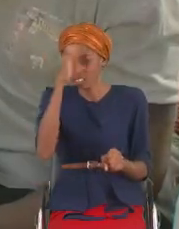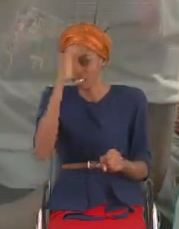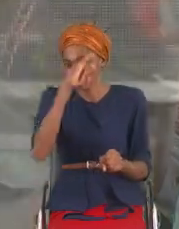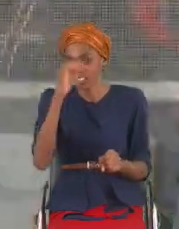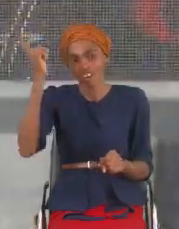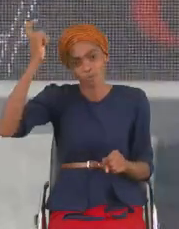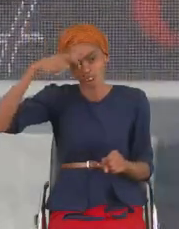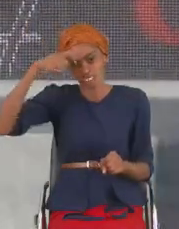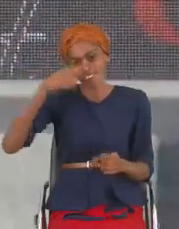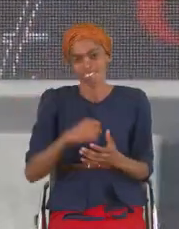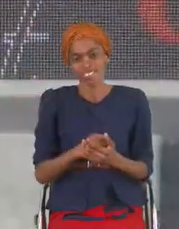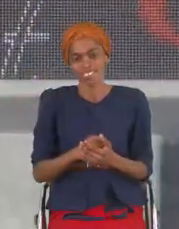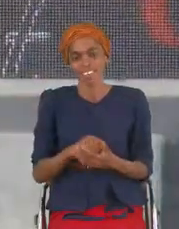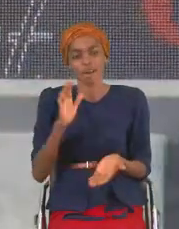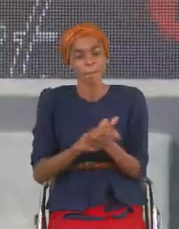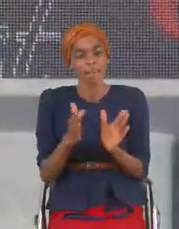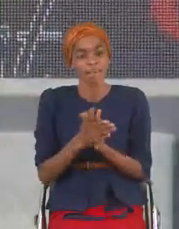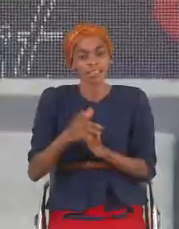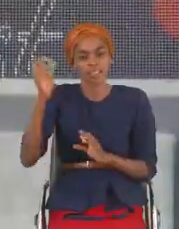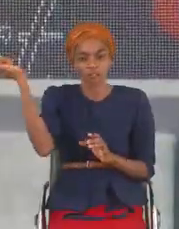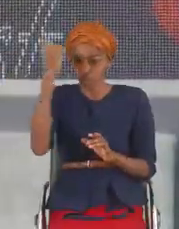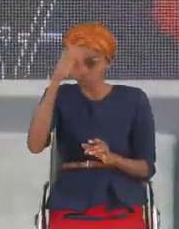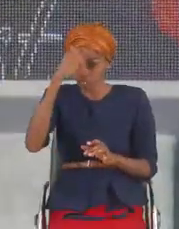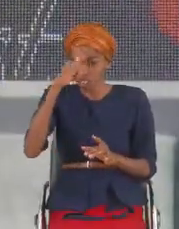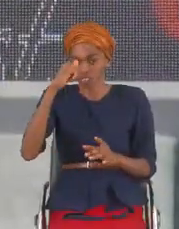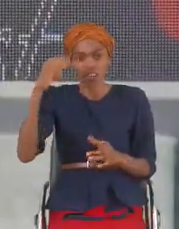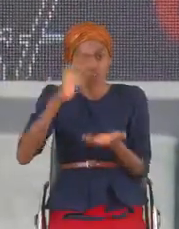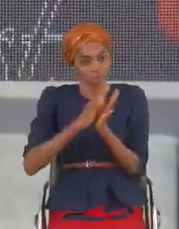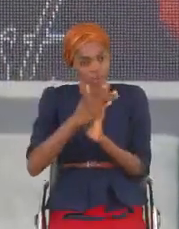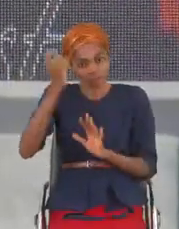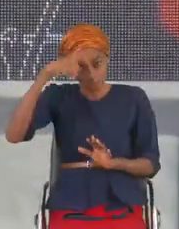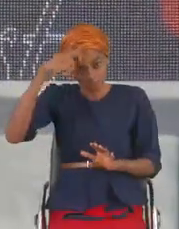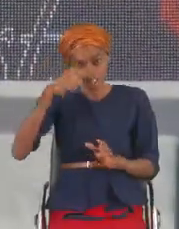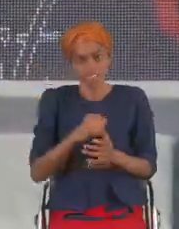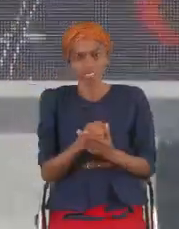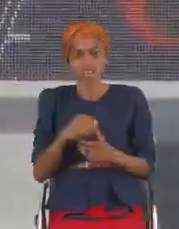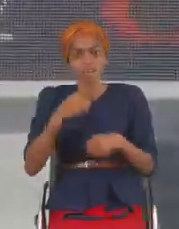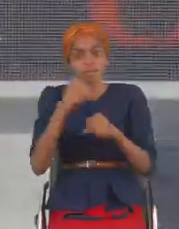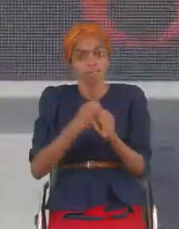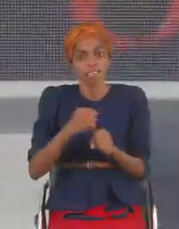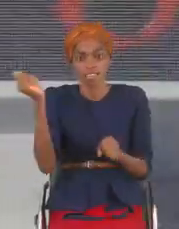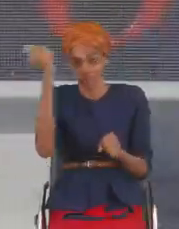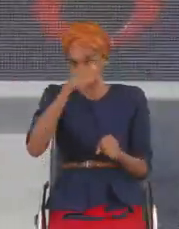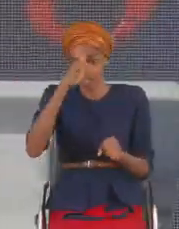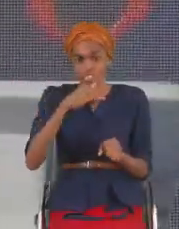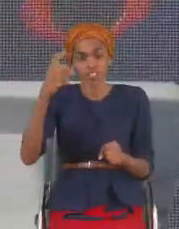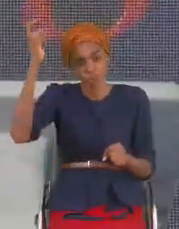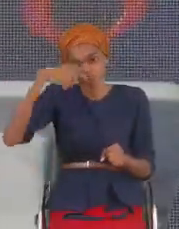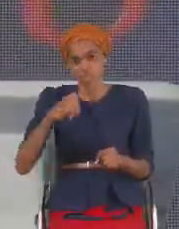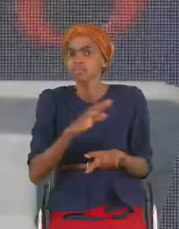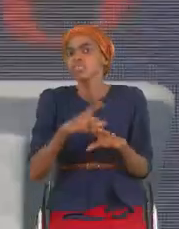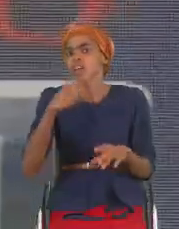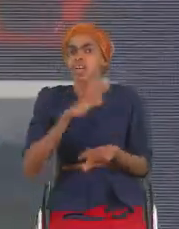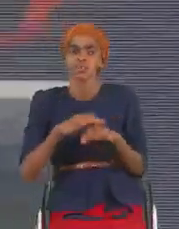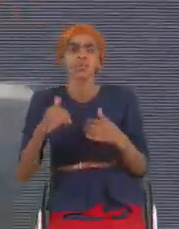wise. Making the foolish wise. You see, I don't have wisdom. I don't know